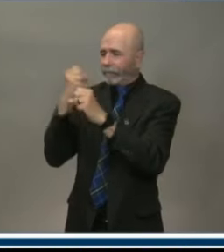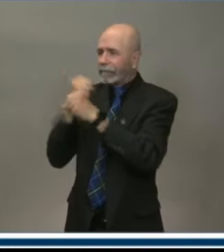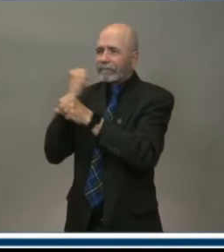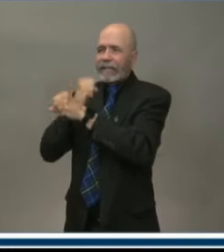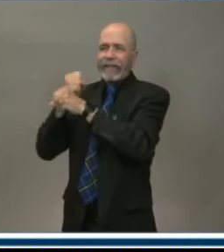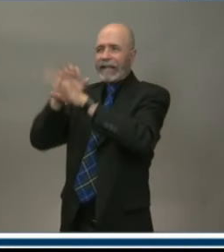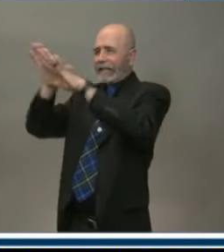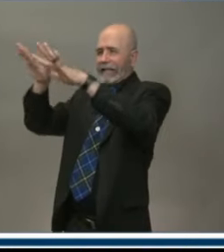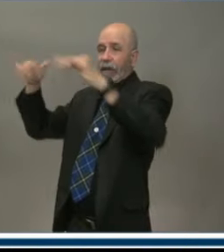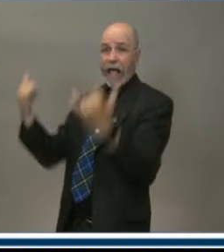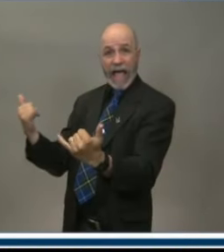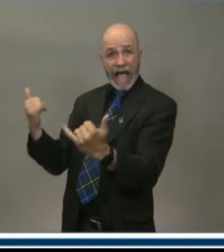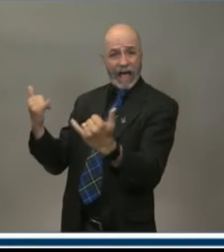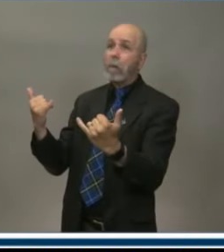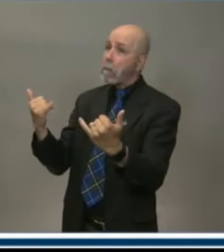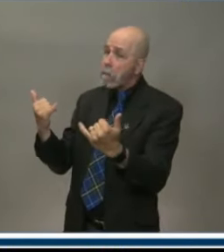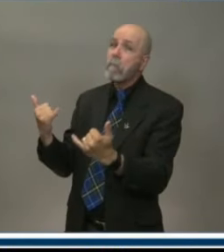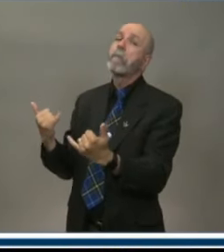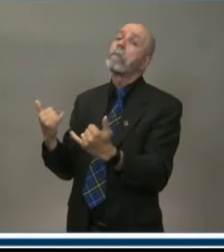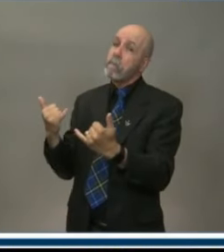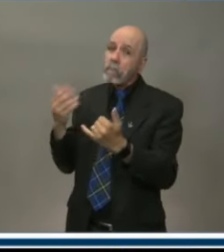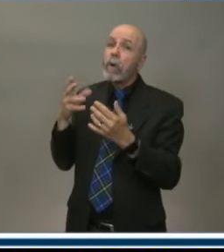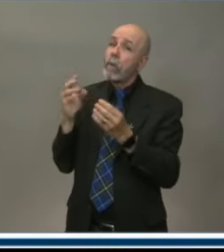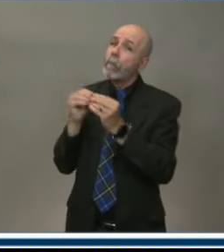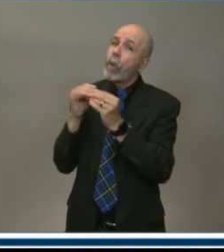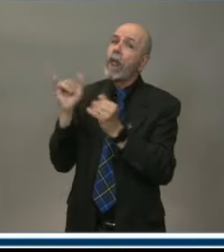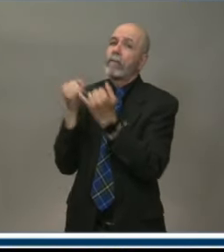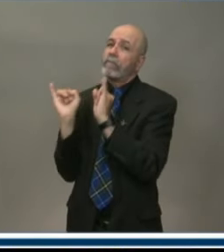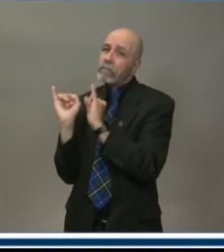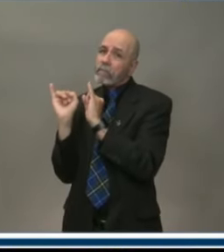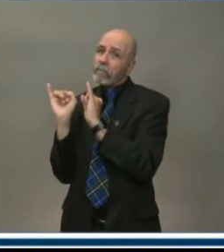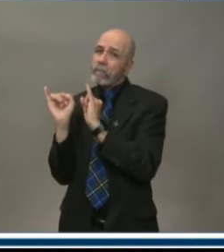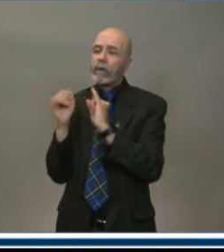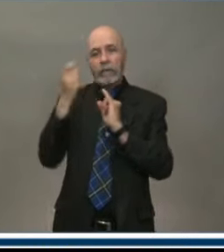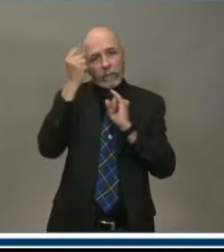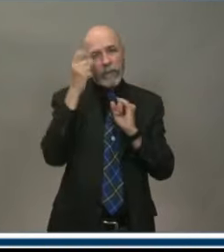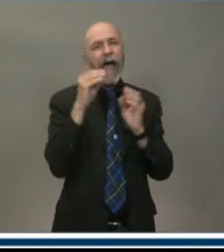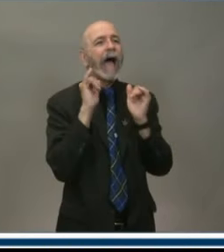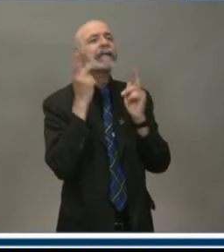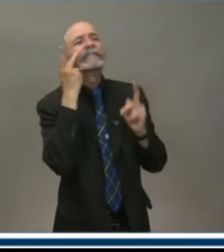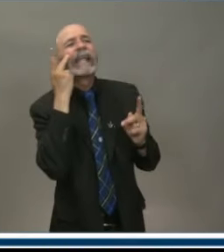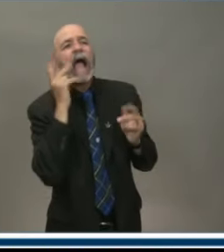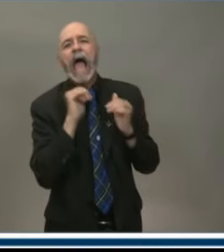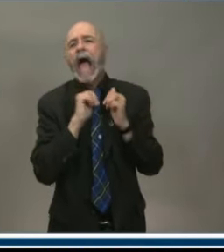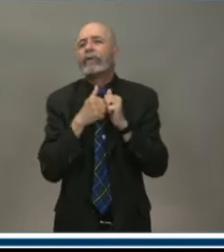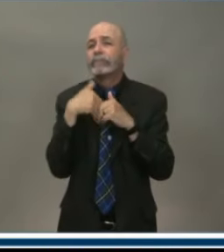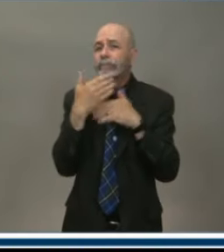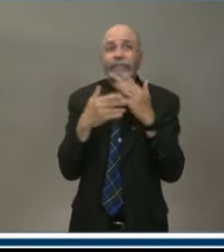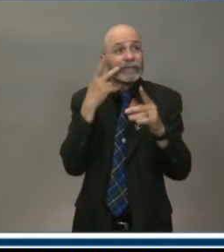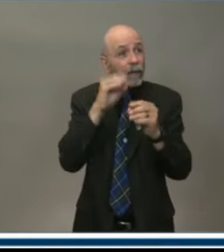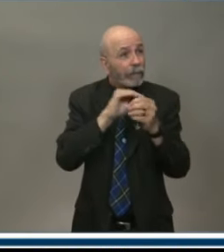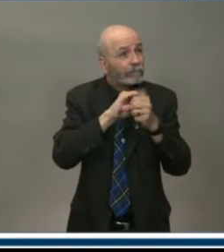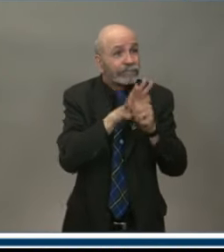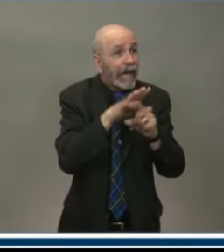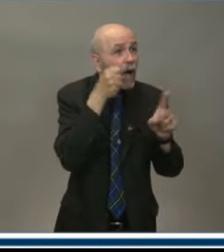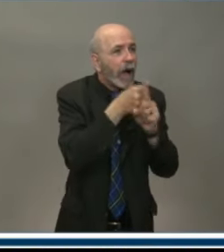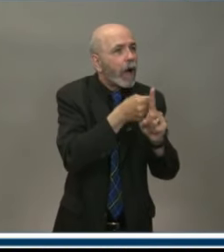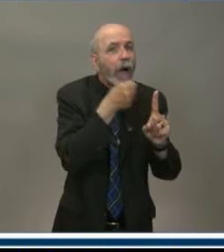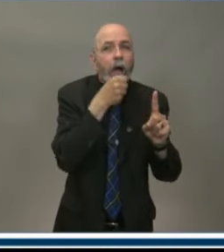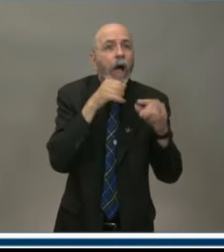like everything, we will look at what the impact of this pandemic has been on our entire